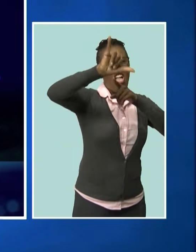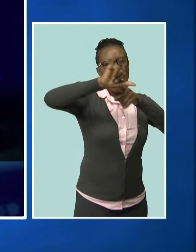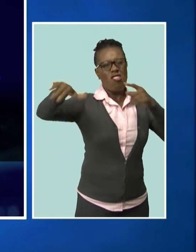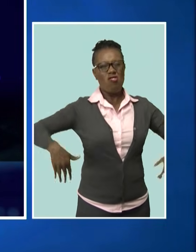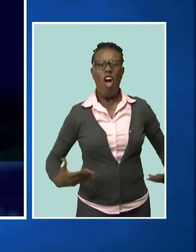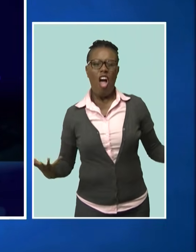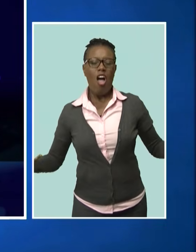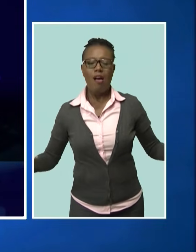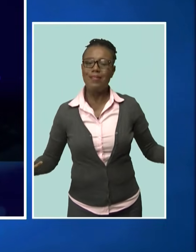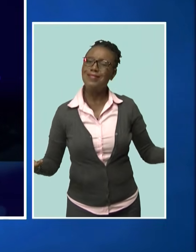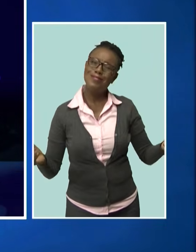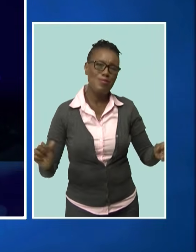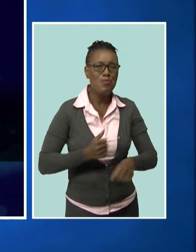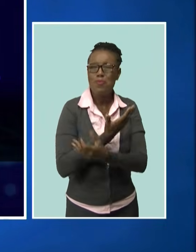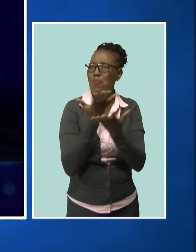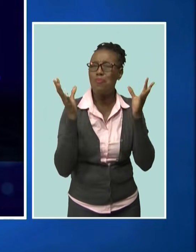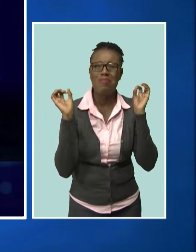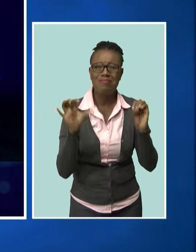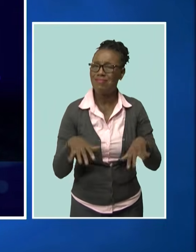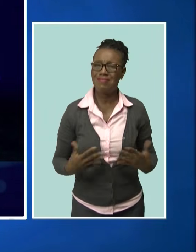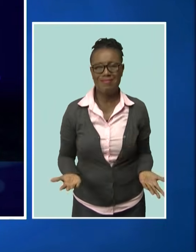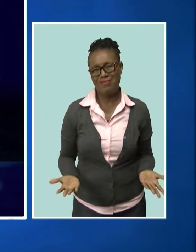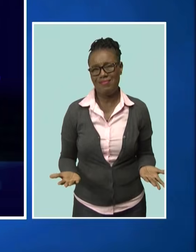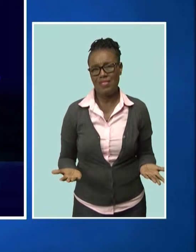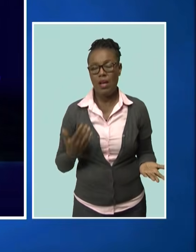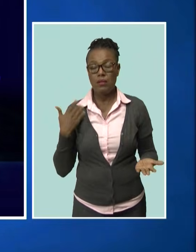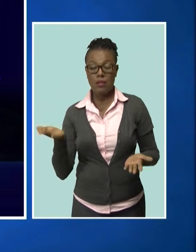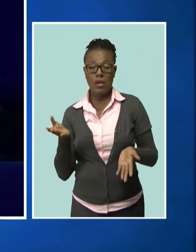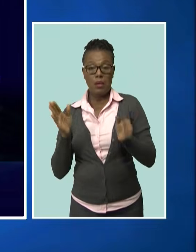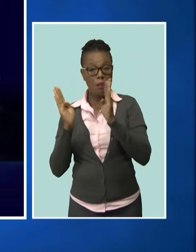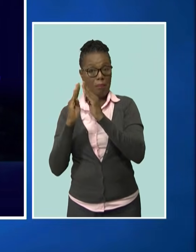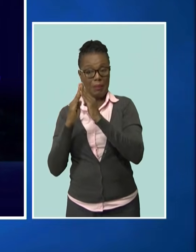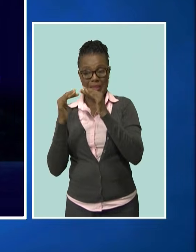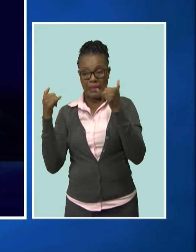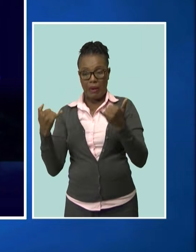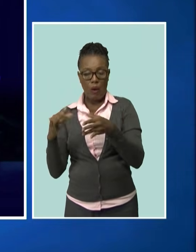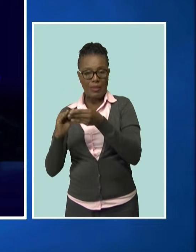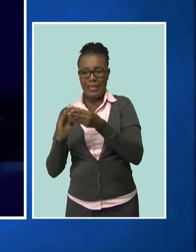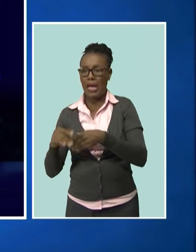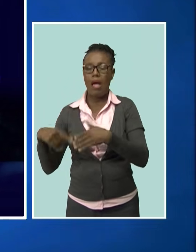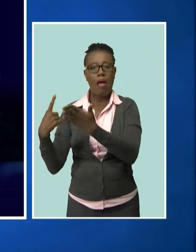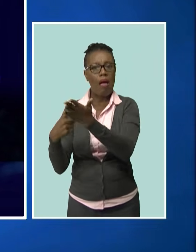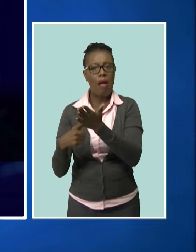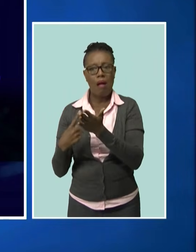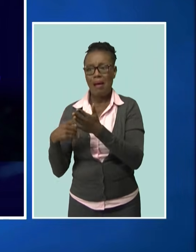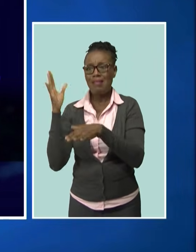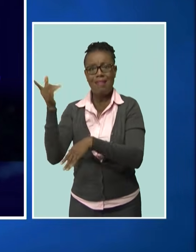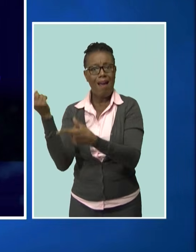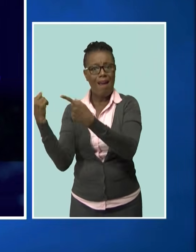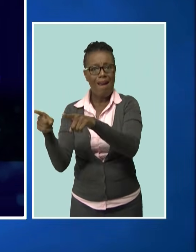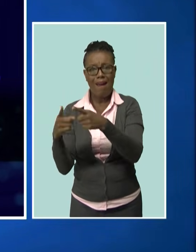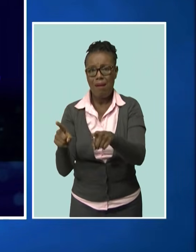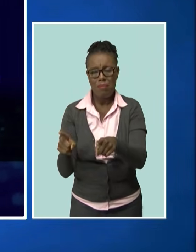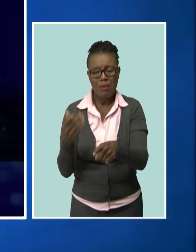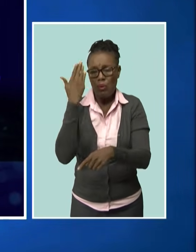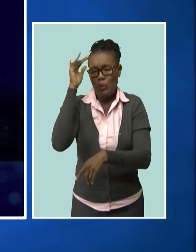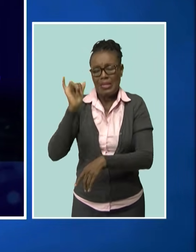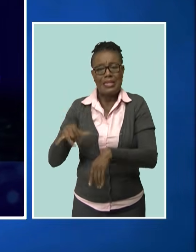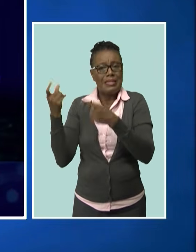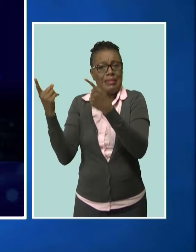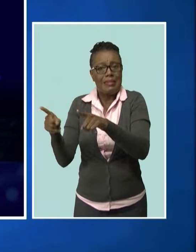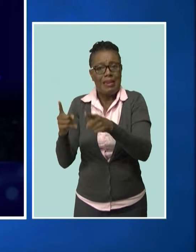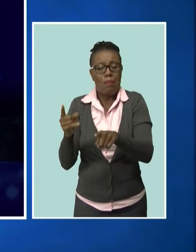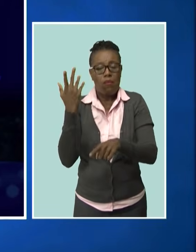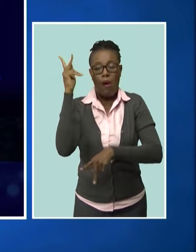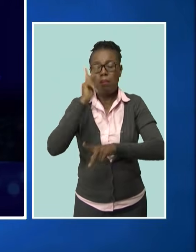were described in the meeting today, and I don't think it should have to come to that just for persons